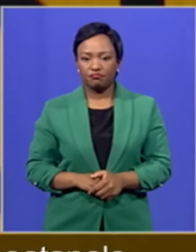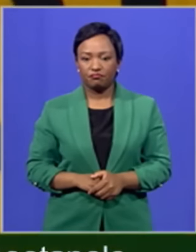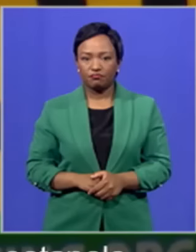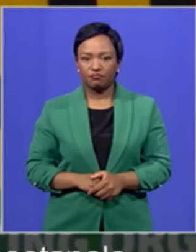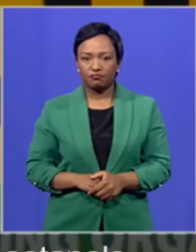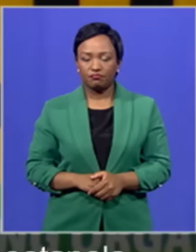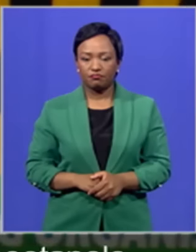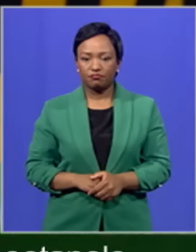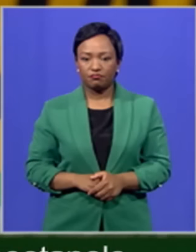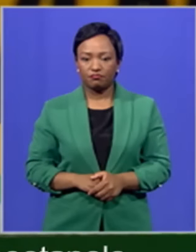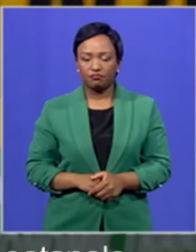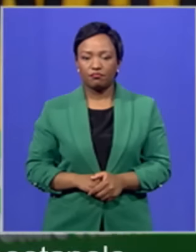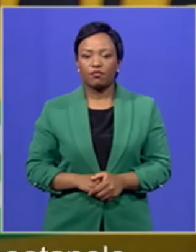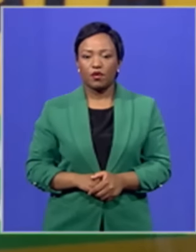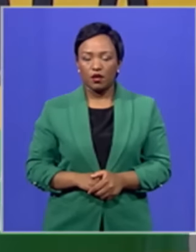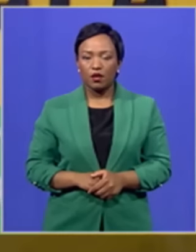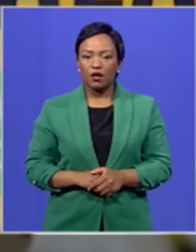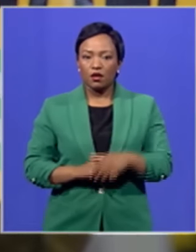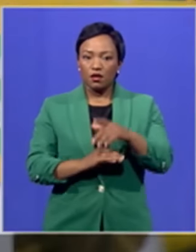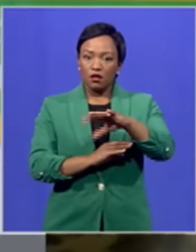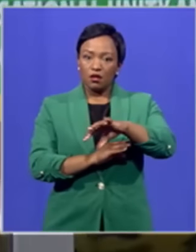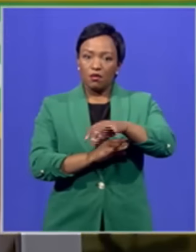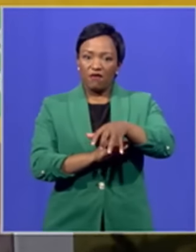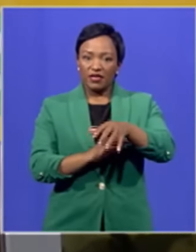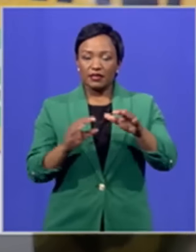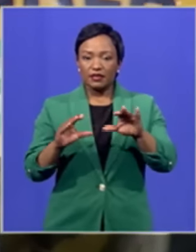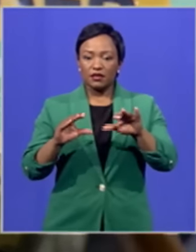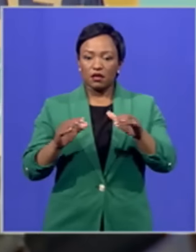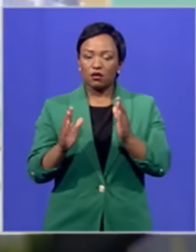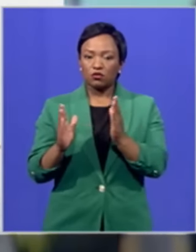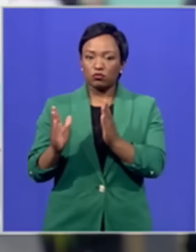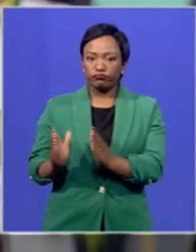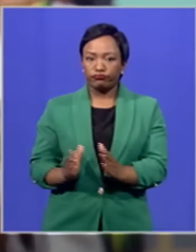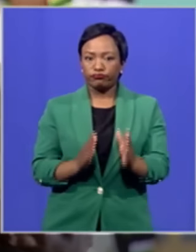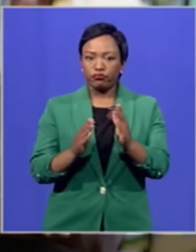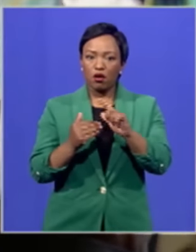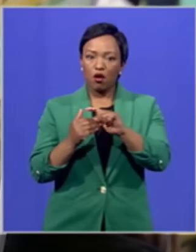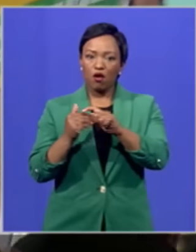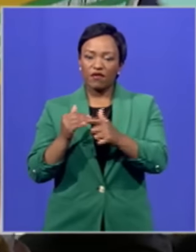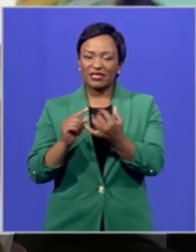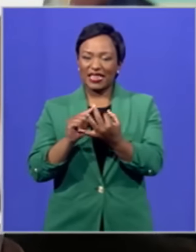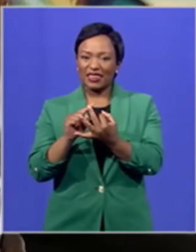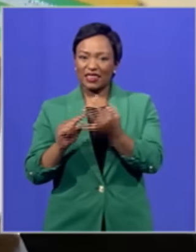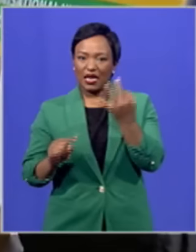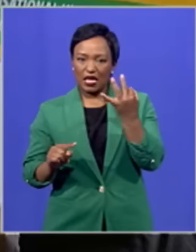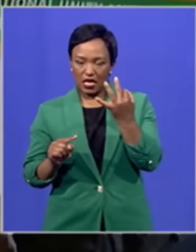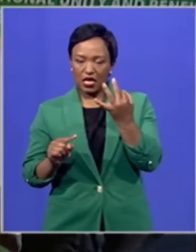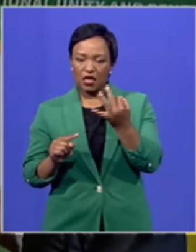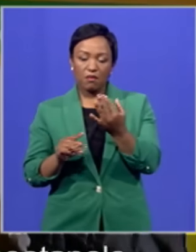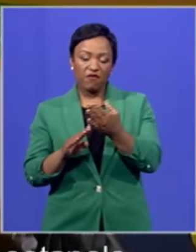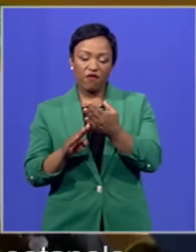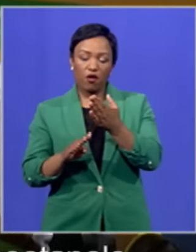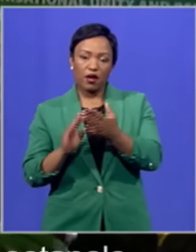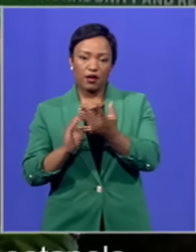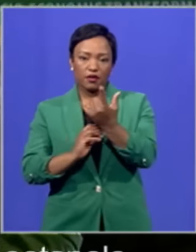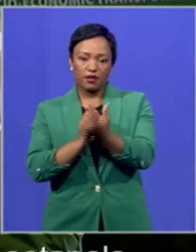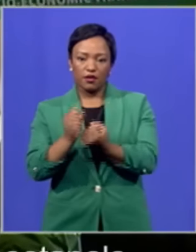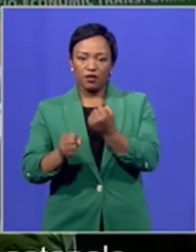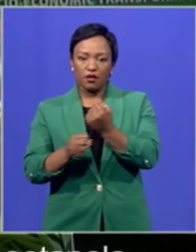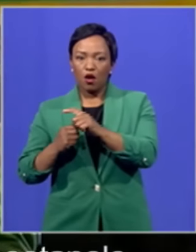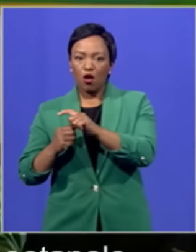Lekoko le le tsamaisang puso mo porofenseng le ipaakanyetsa diconference di le tharo tsa kgaolo. Diconference tsotlhe di tshwanela go